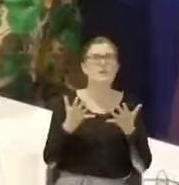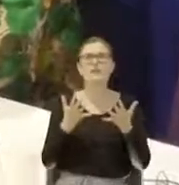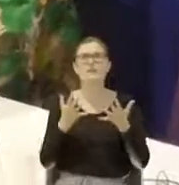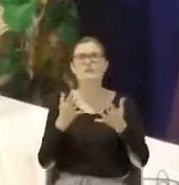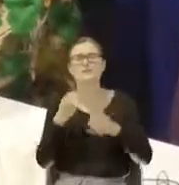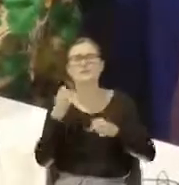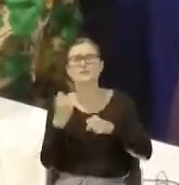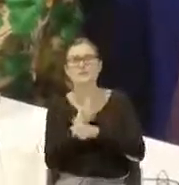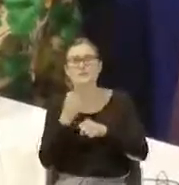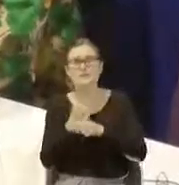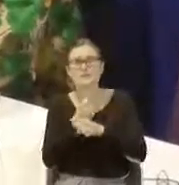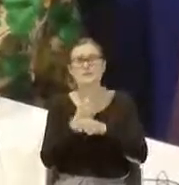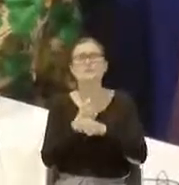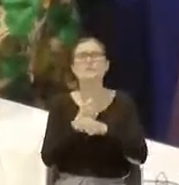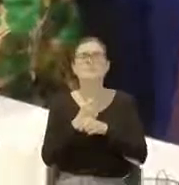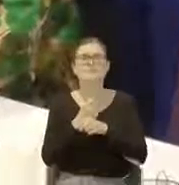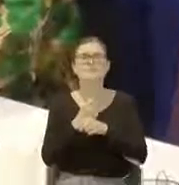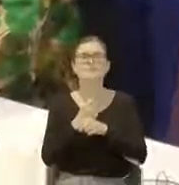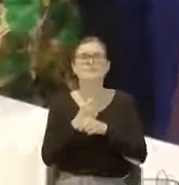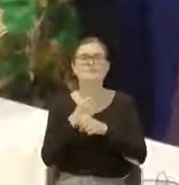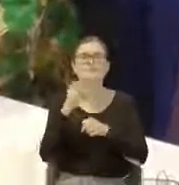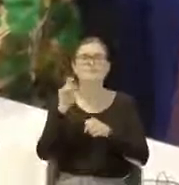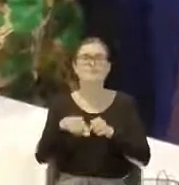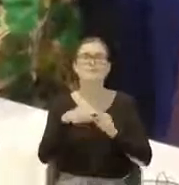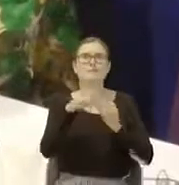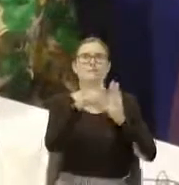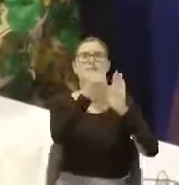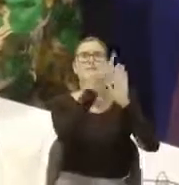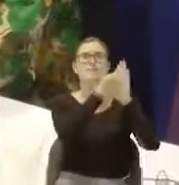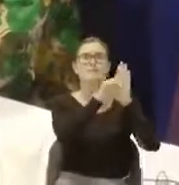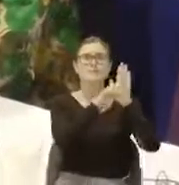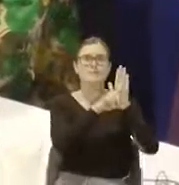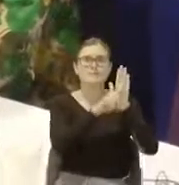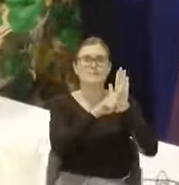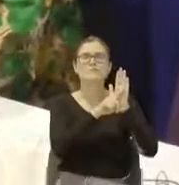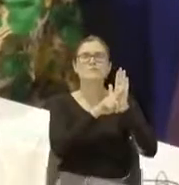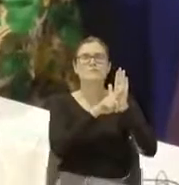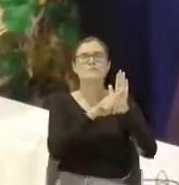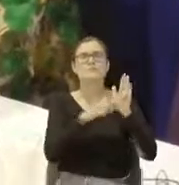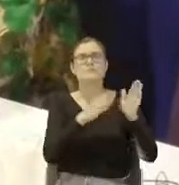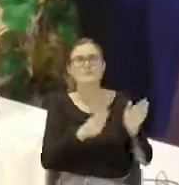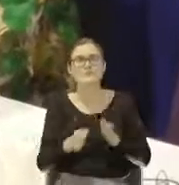compromised every day in our cities, for our cities, for our citizens?